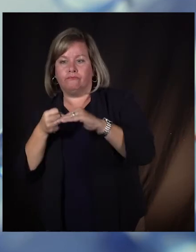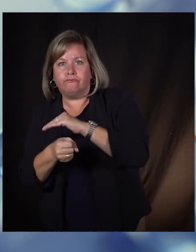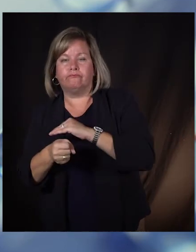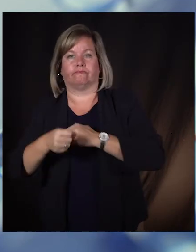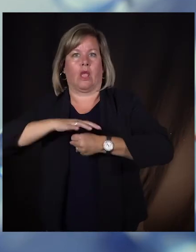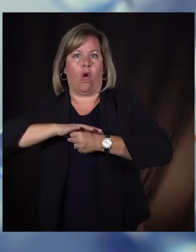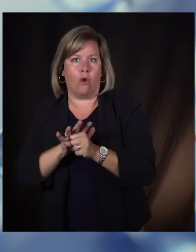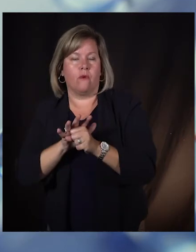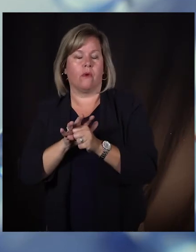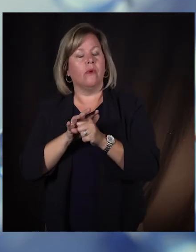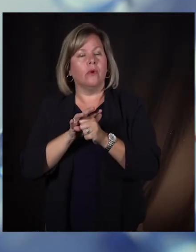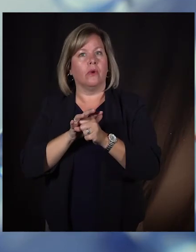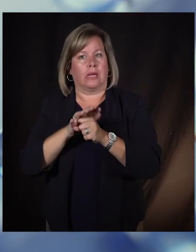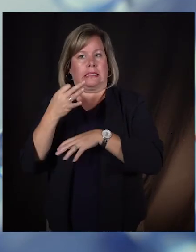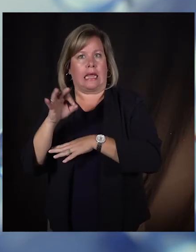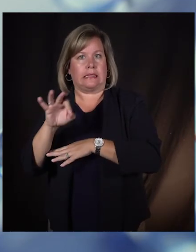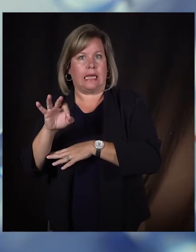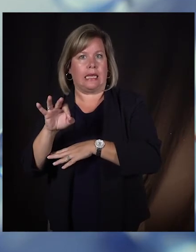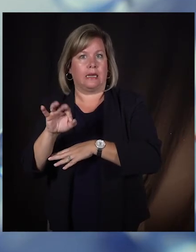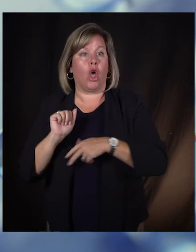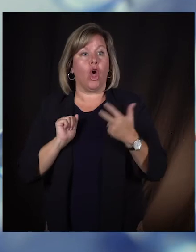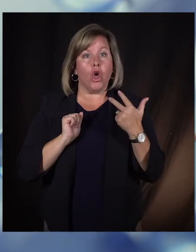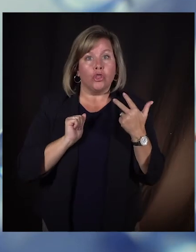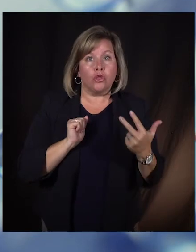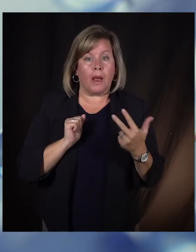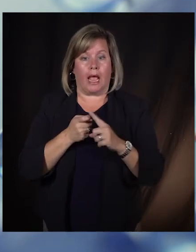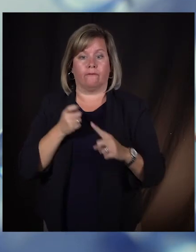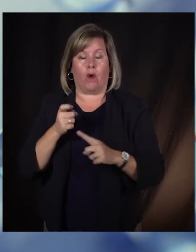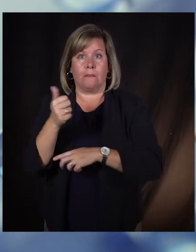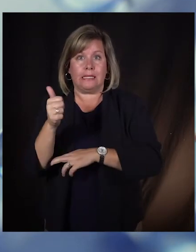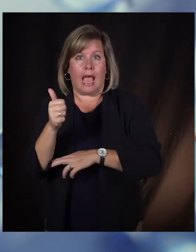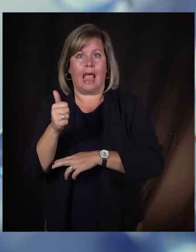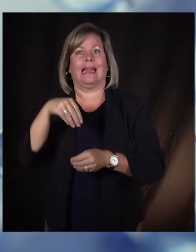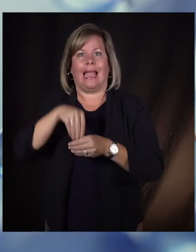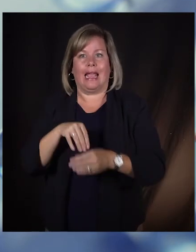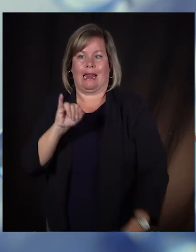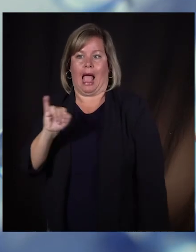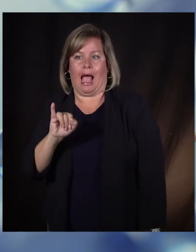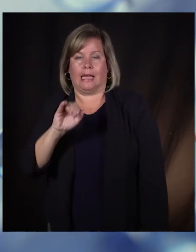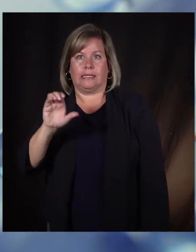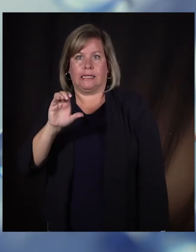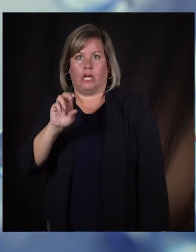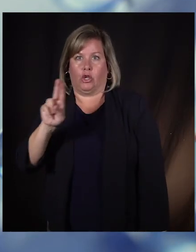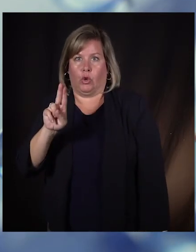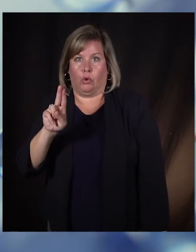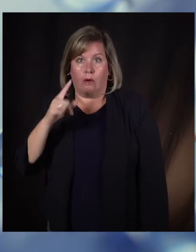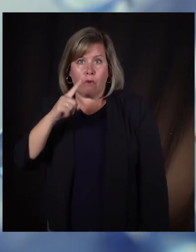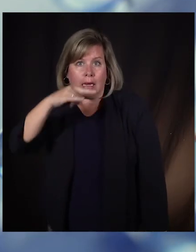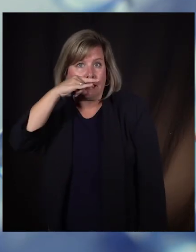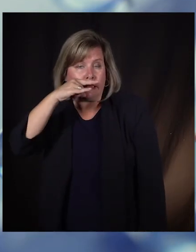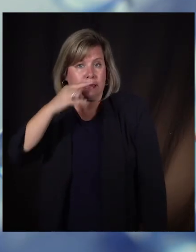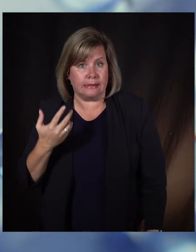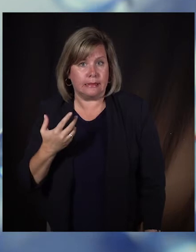illness, and 3 of those 10 are actually in ICU right now. So COVID is affecting our kids